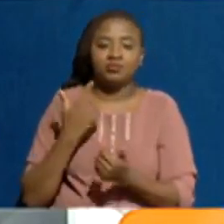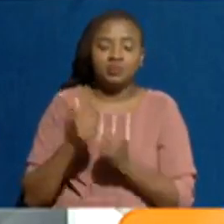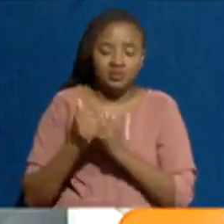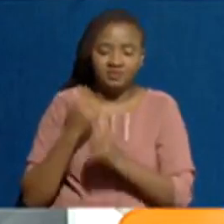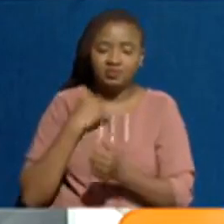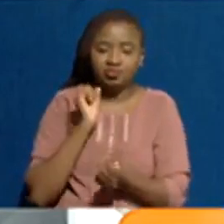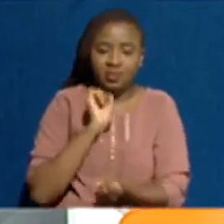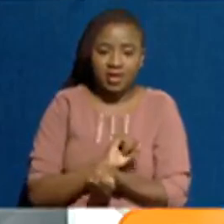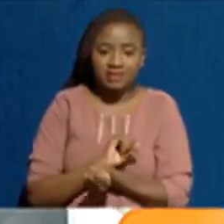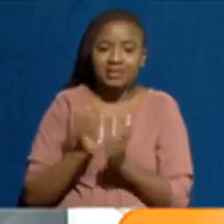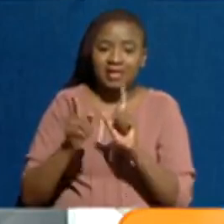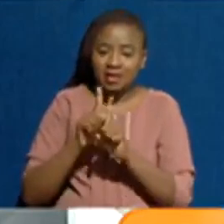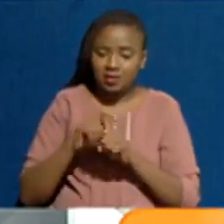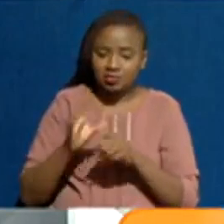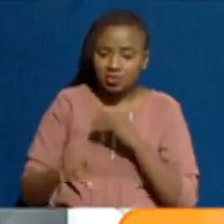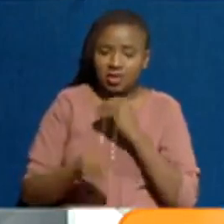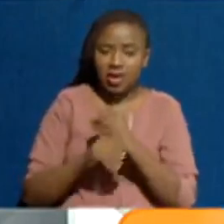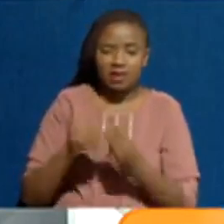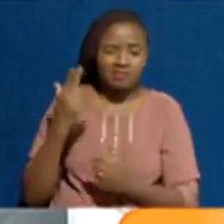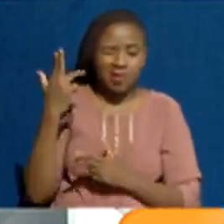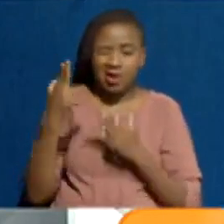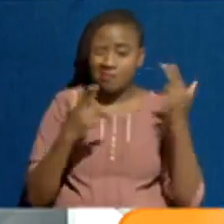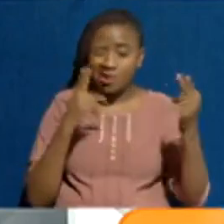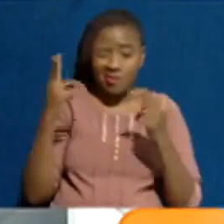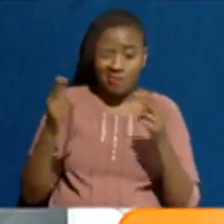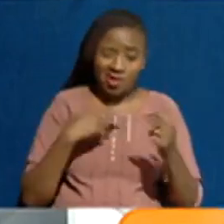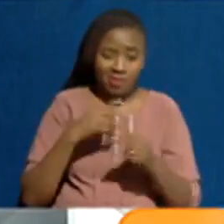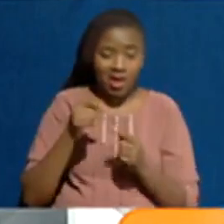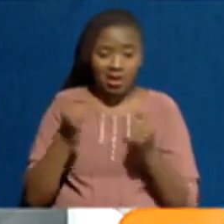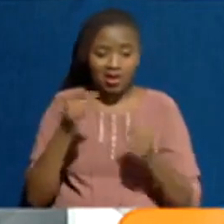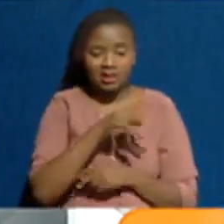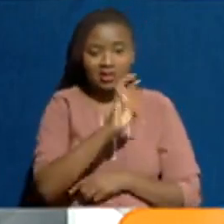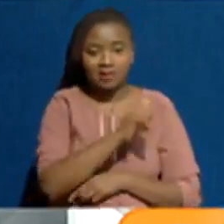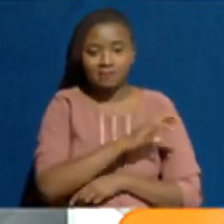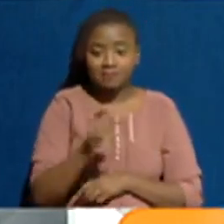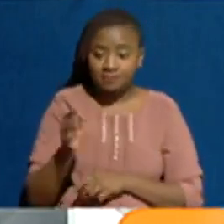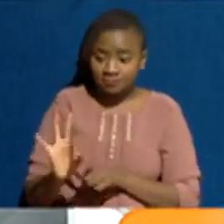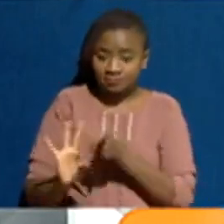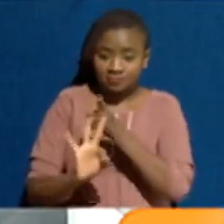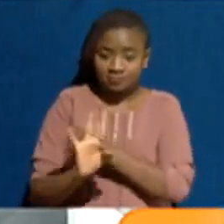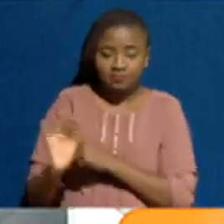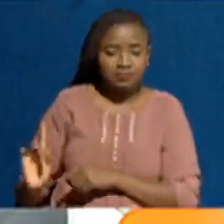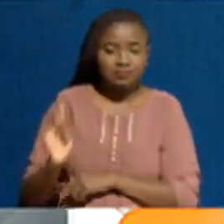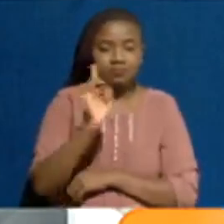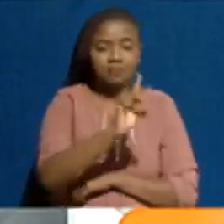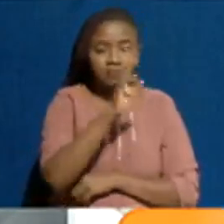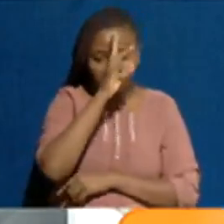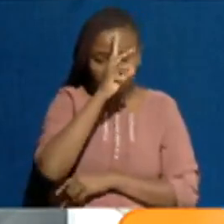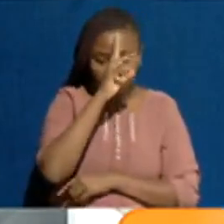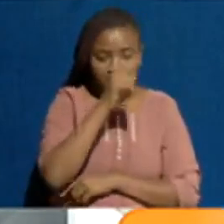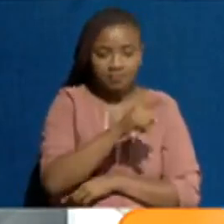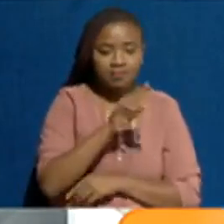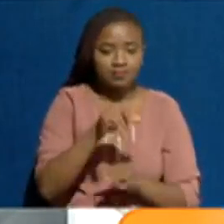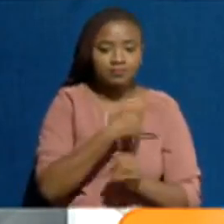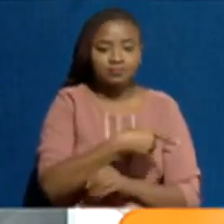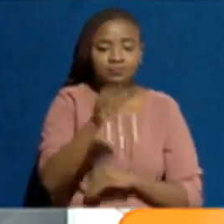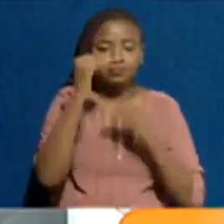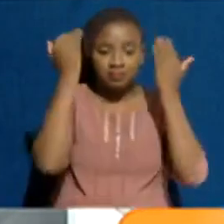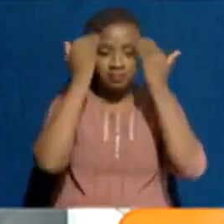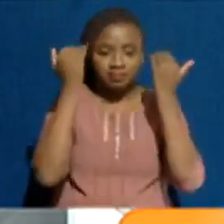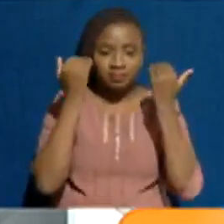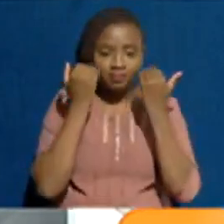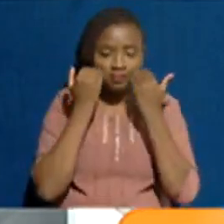detectives who were pursuing him. The three were driven to the ESCC headquarters for interrogation pending arraignment, as Ben